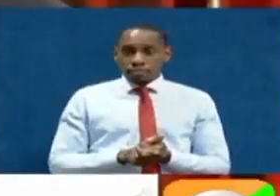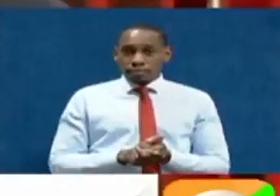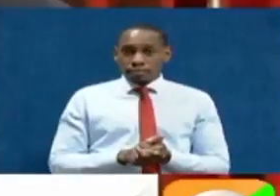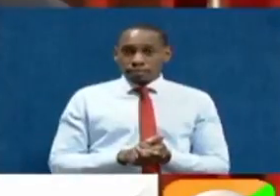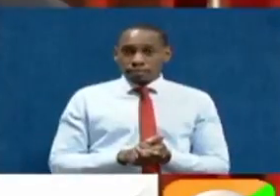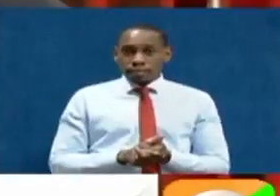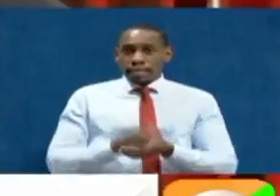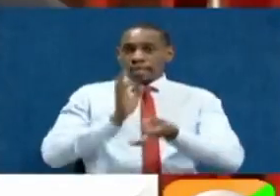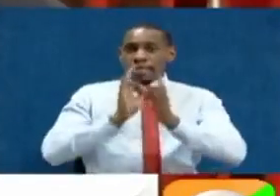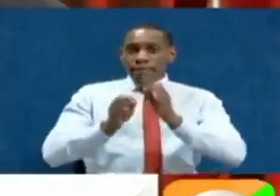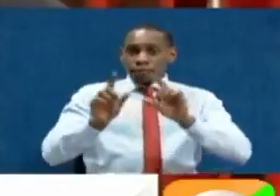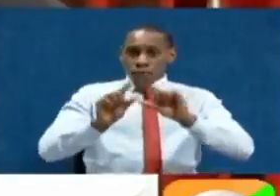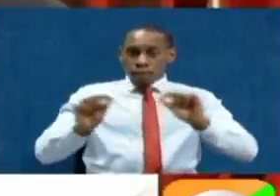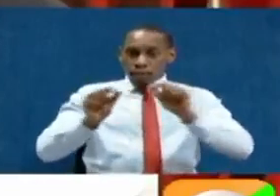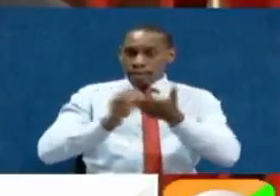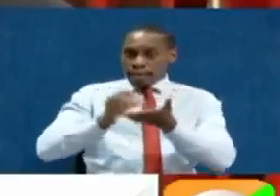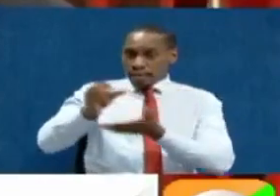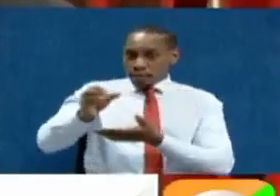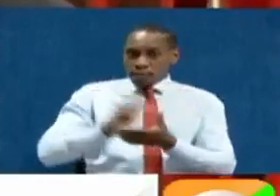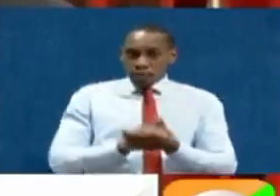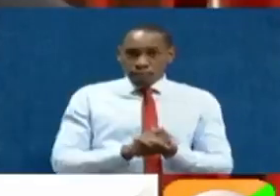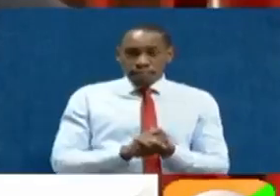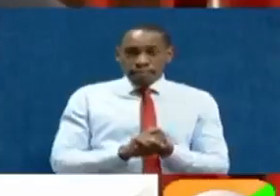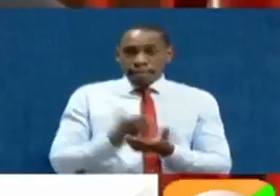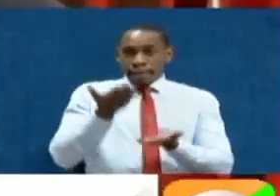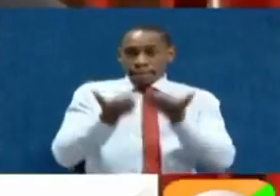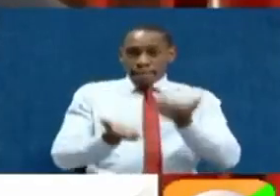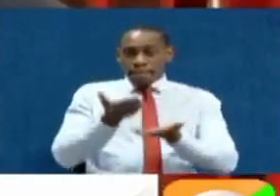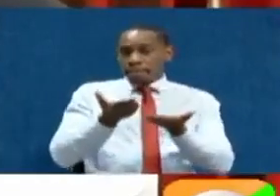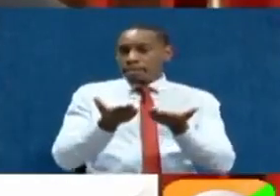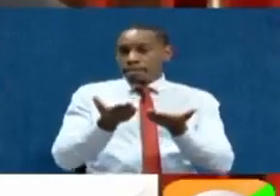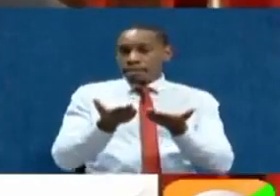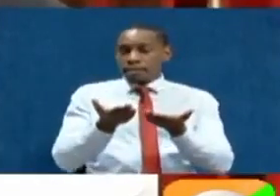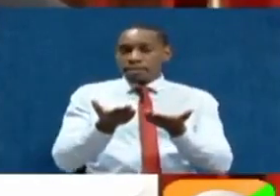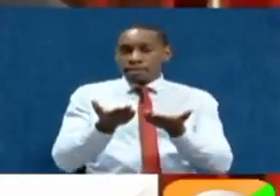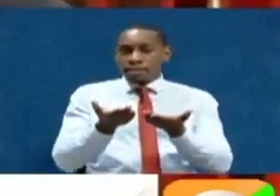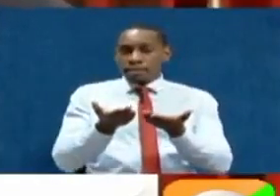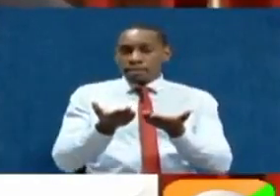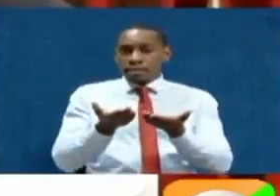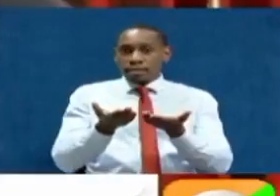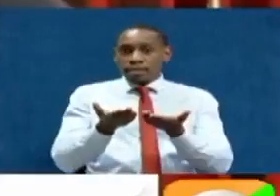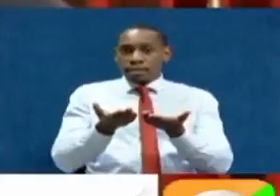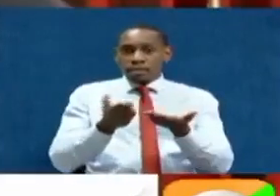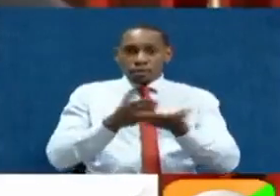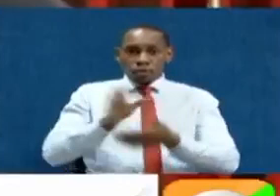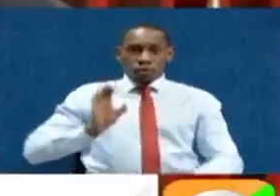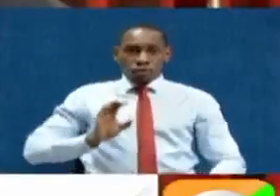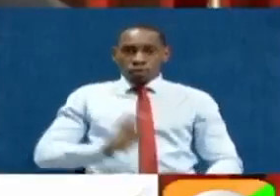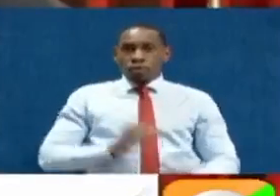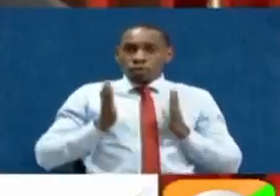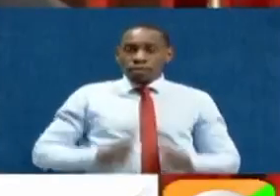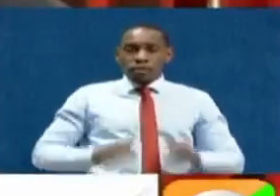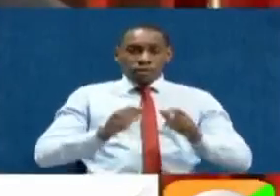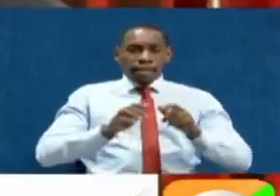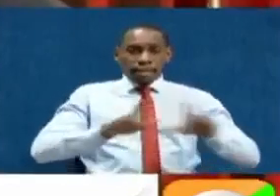And any purported allocation, whether by the president, whether by the commissioner of